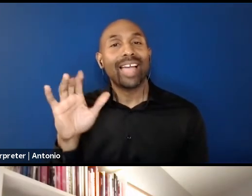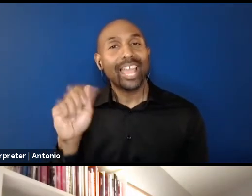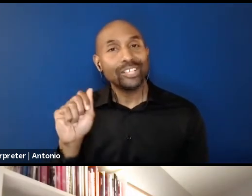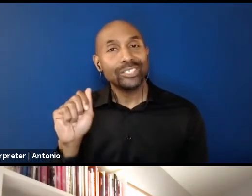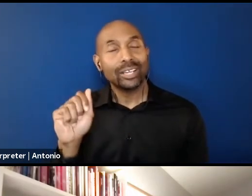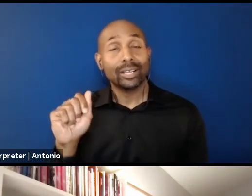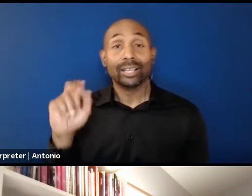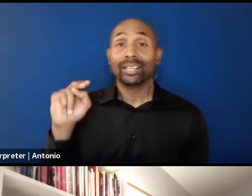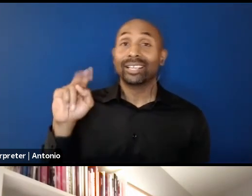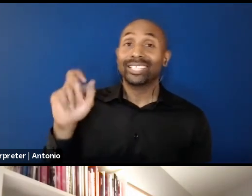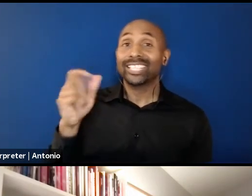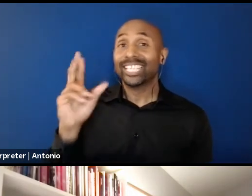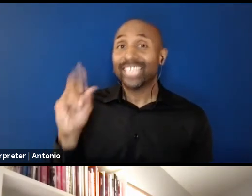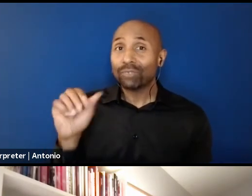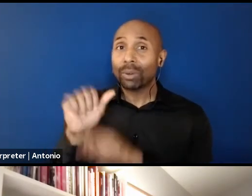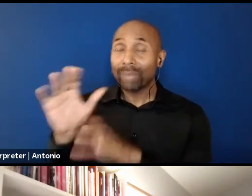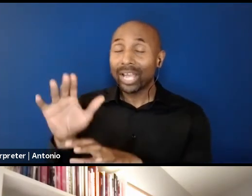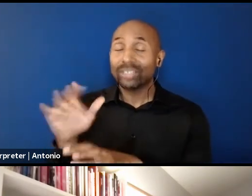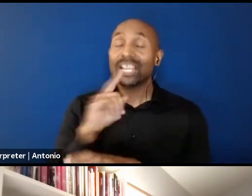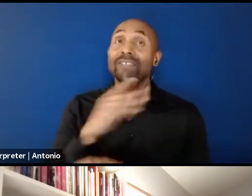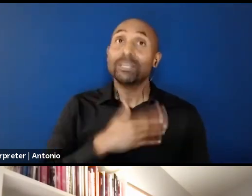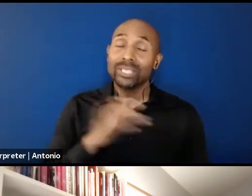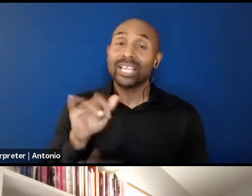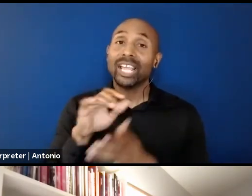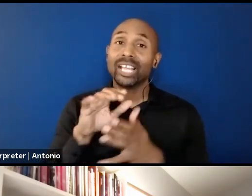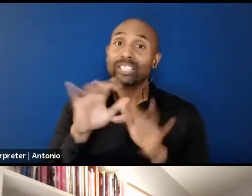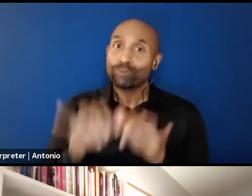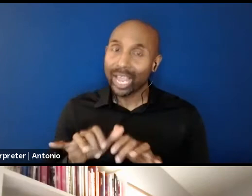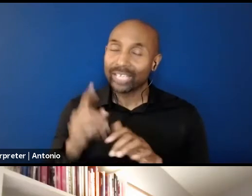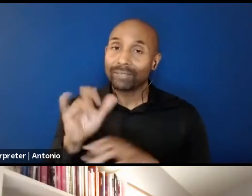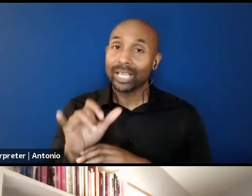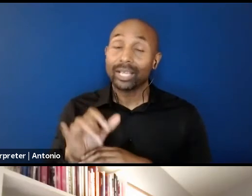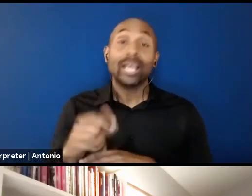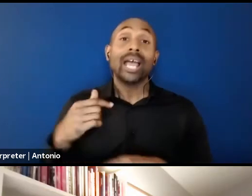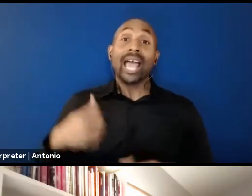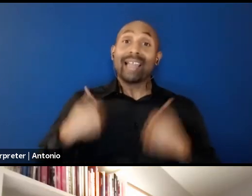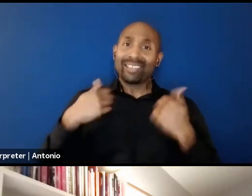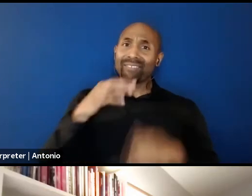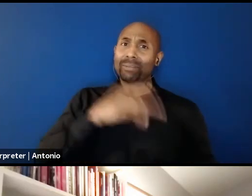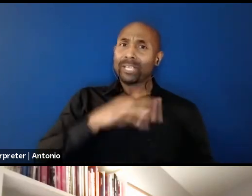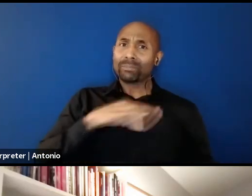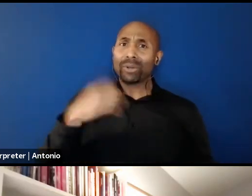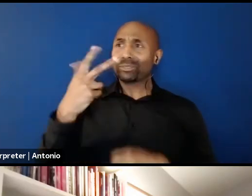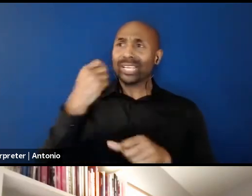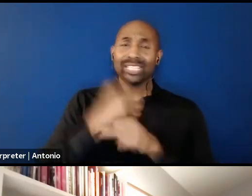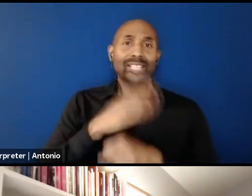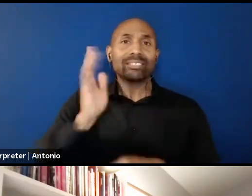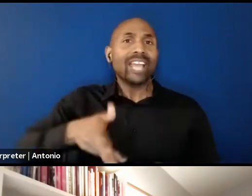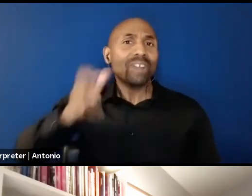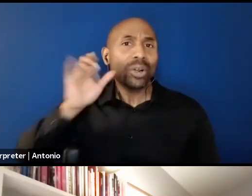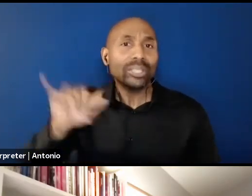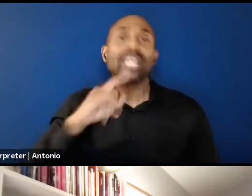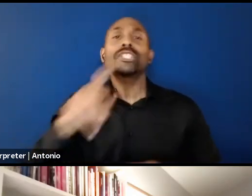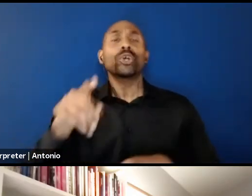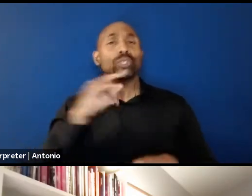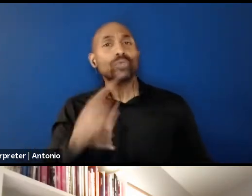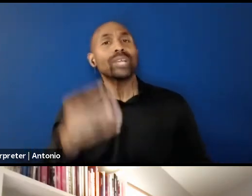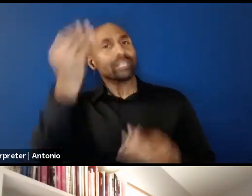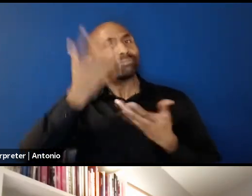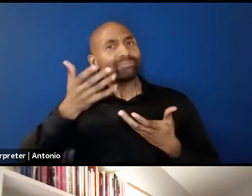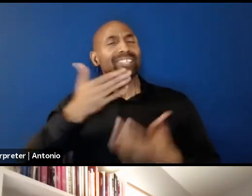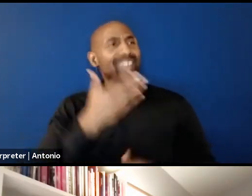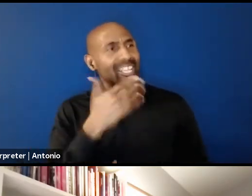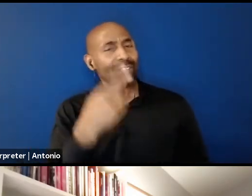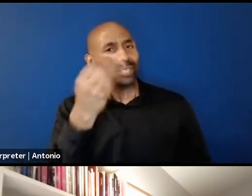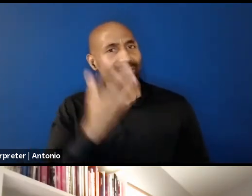like 3 years and had never heard of this mountain. So thank you for that. You put me on. So I really appreciate that. there's a certain amount of, obviously a